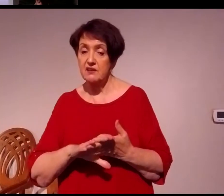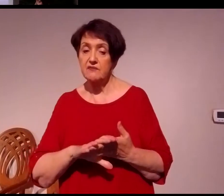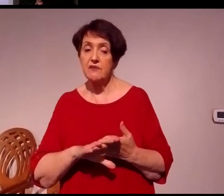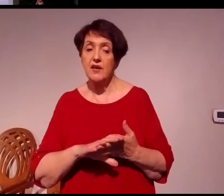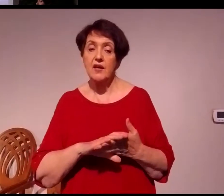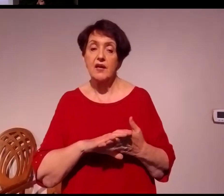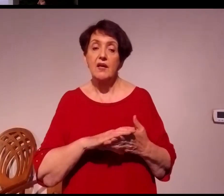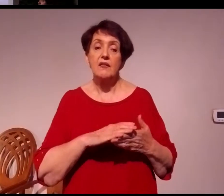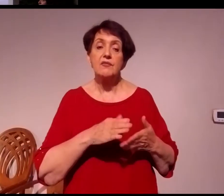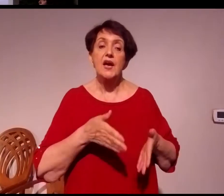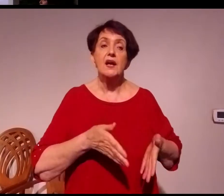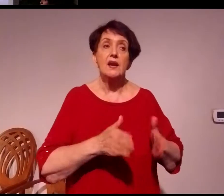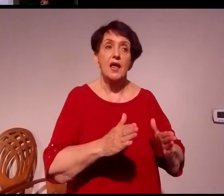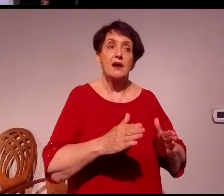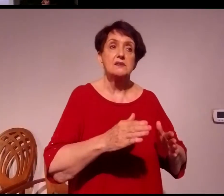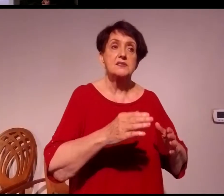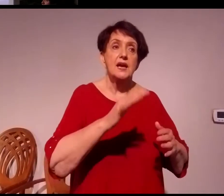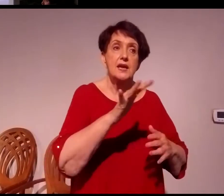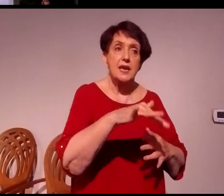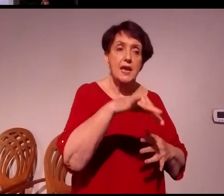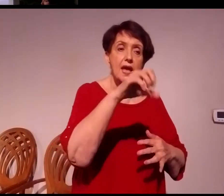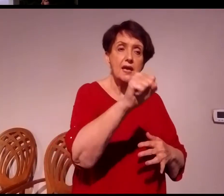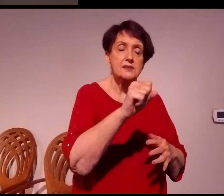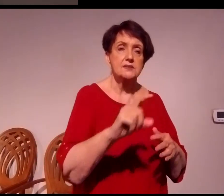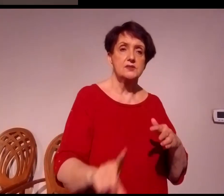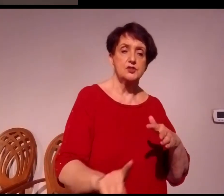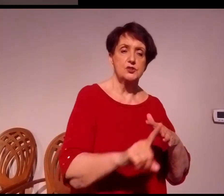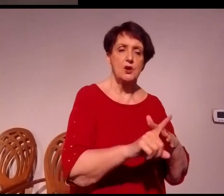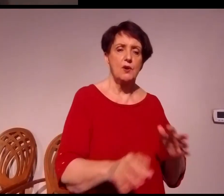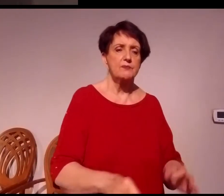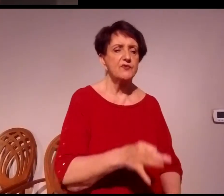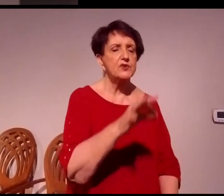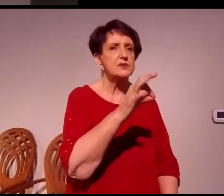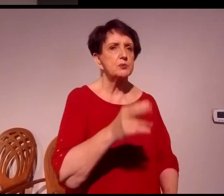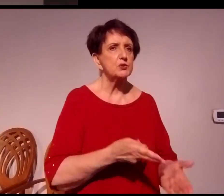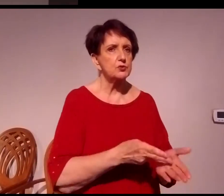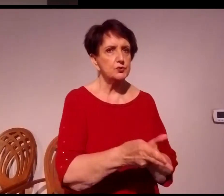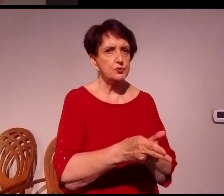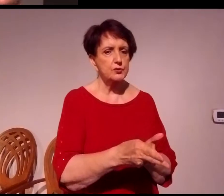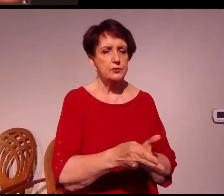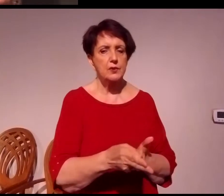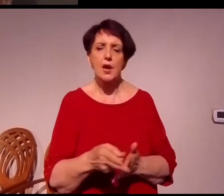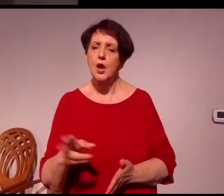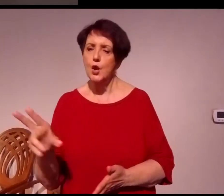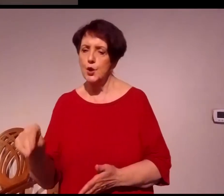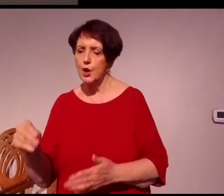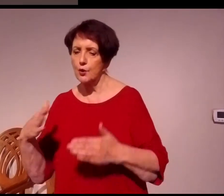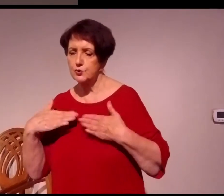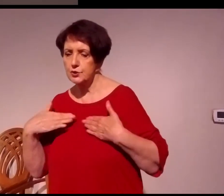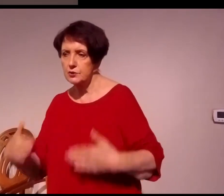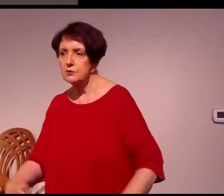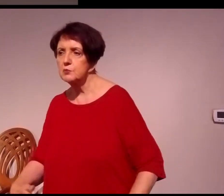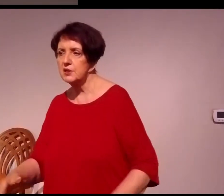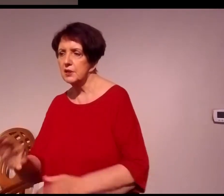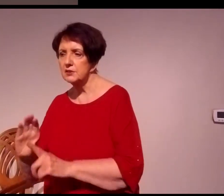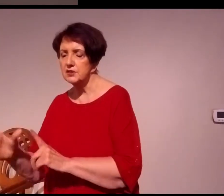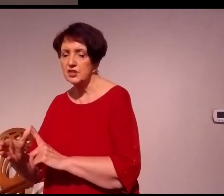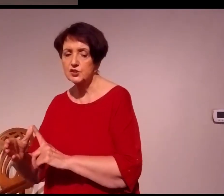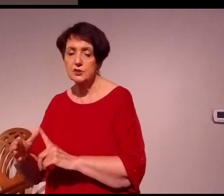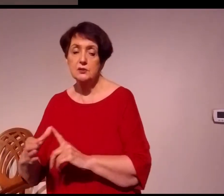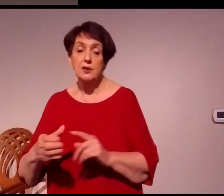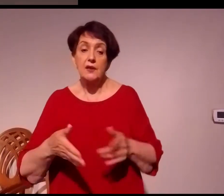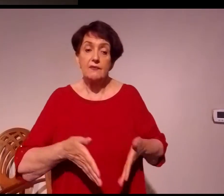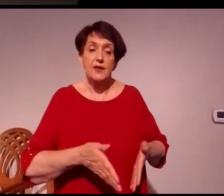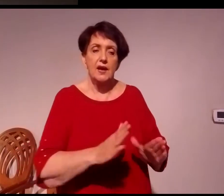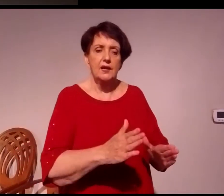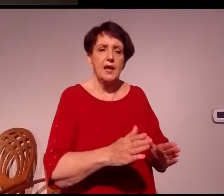the yes of the spiritual truth. When we say no to a human condition, that opens up the yes